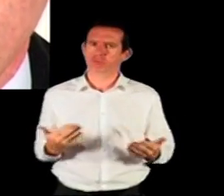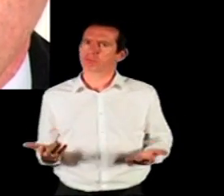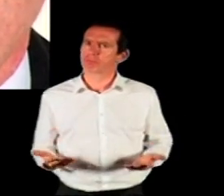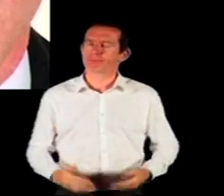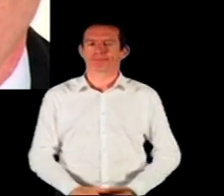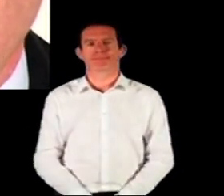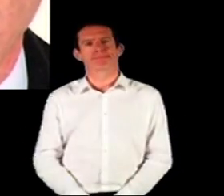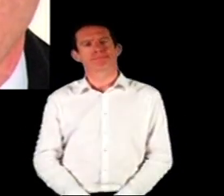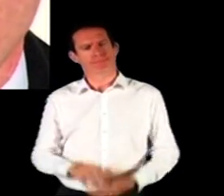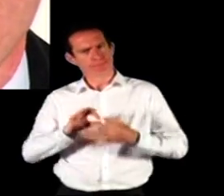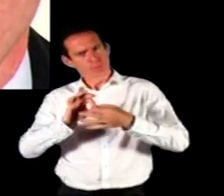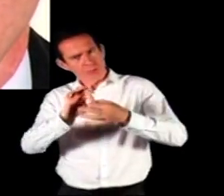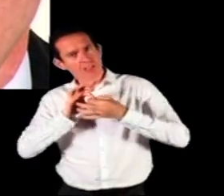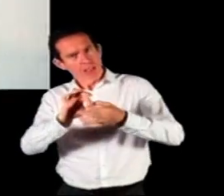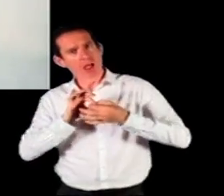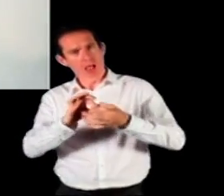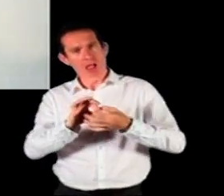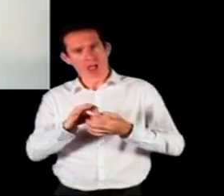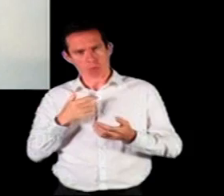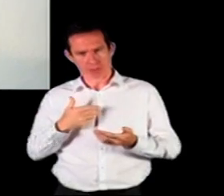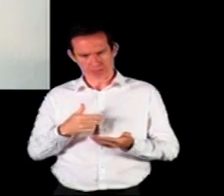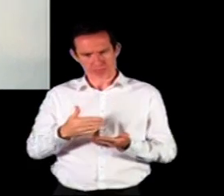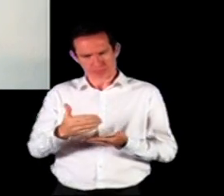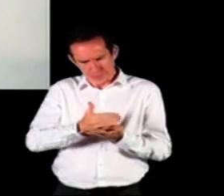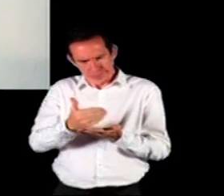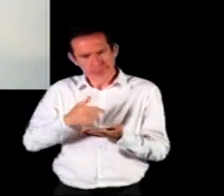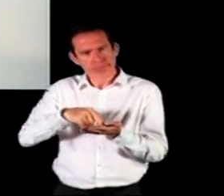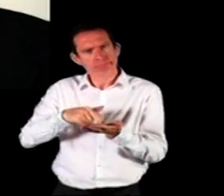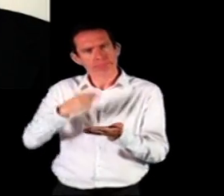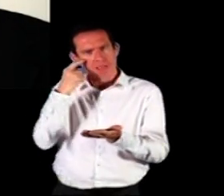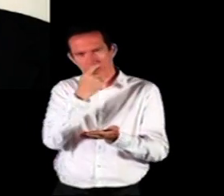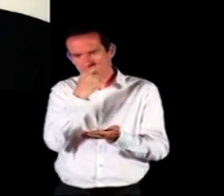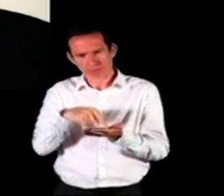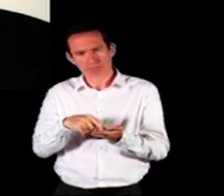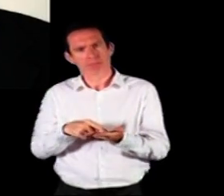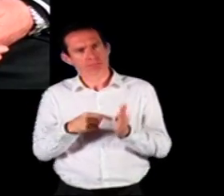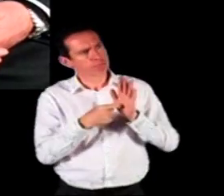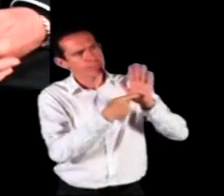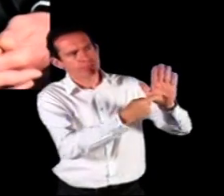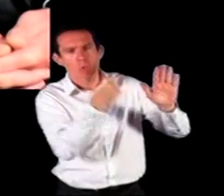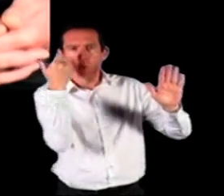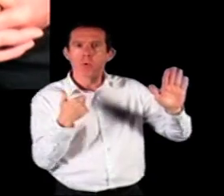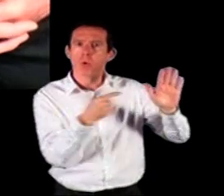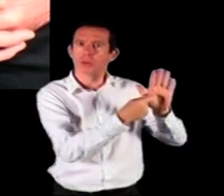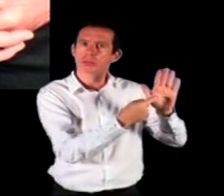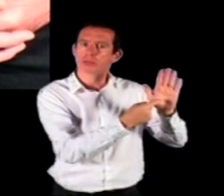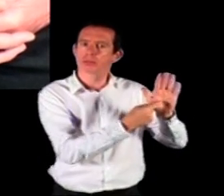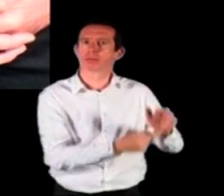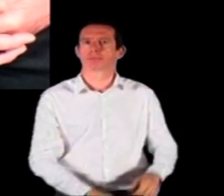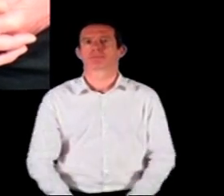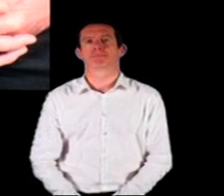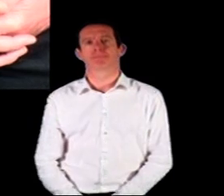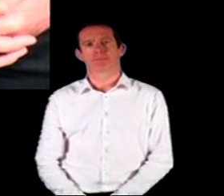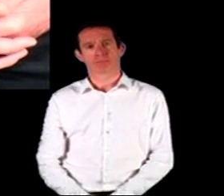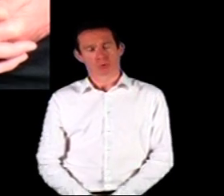fear. So help us to help you. By reporting this type of crime to the police we will then do everything that we can to bring the case to